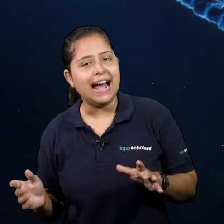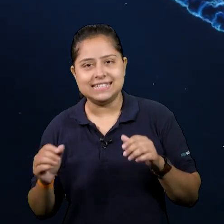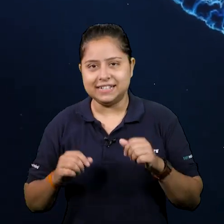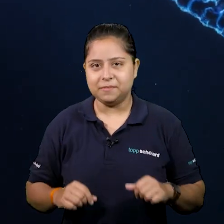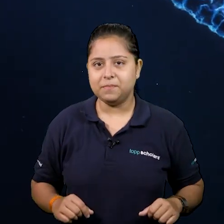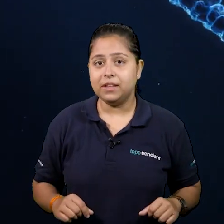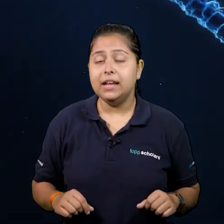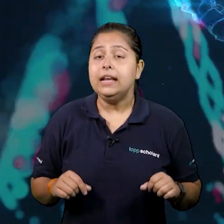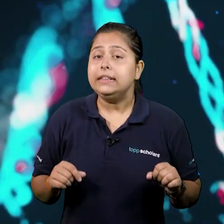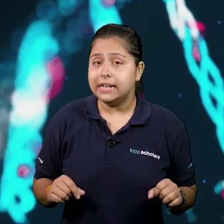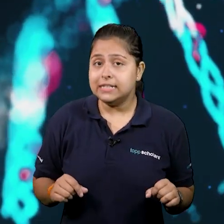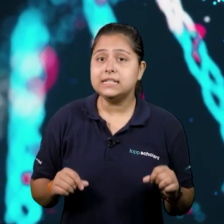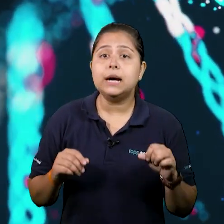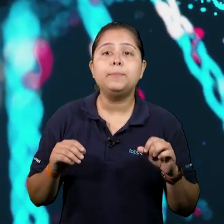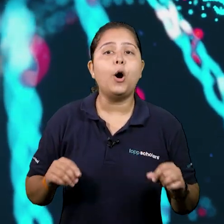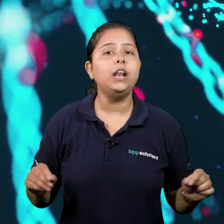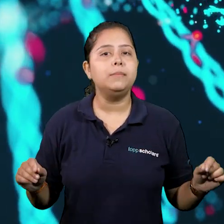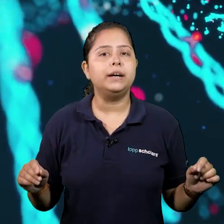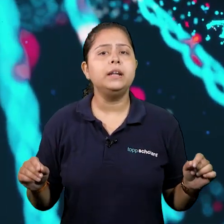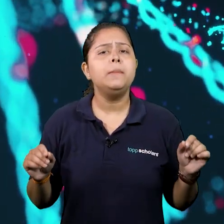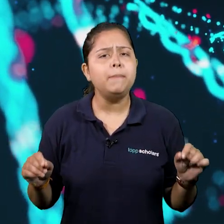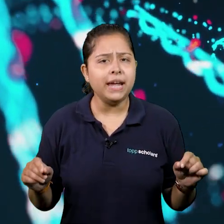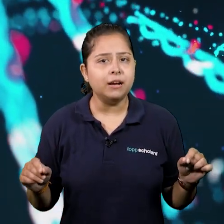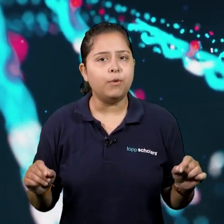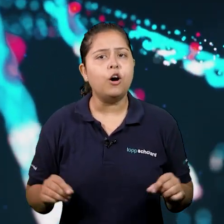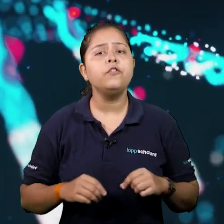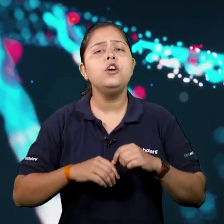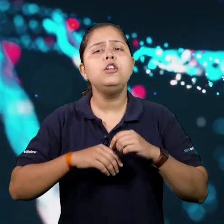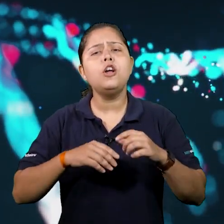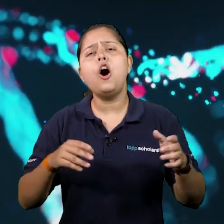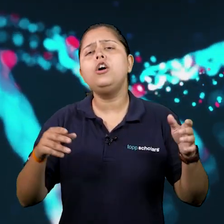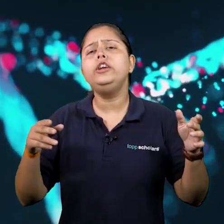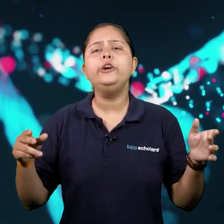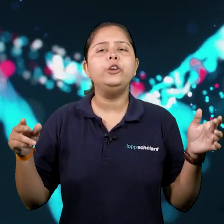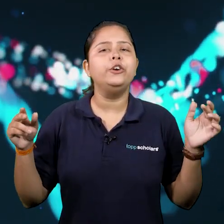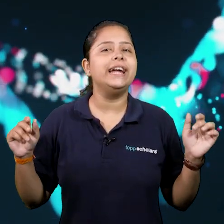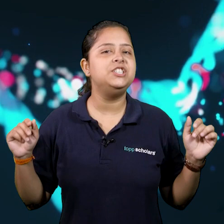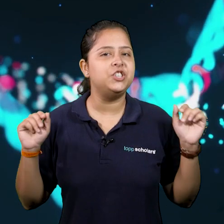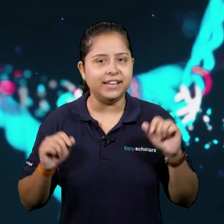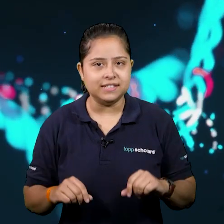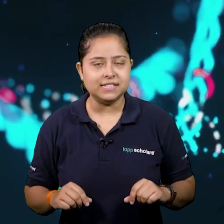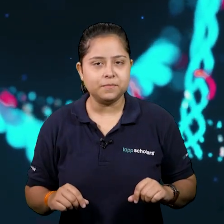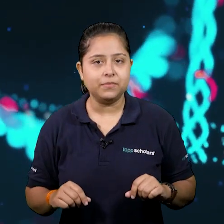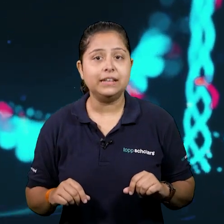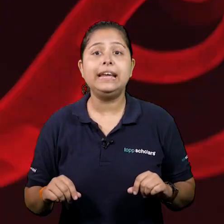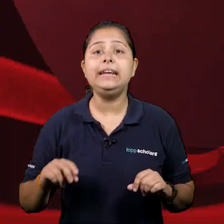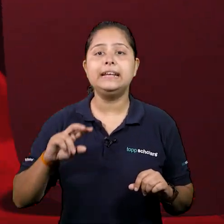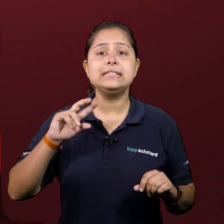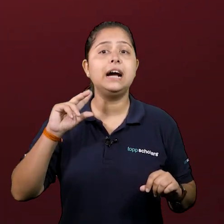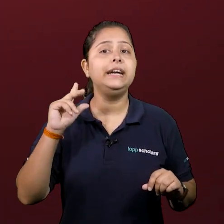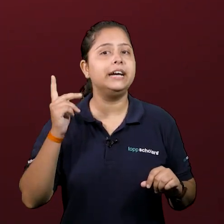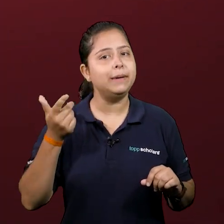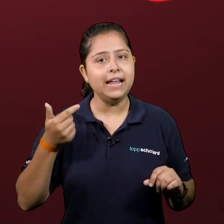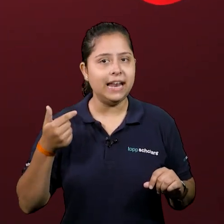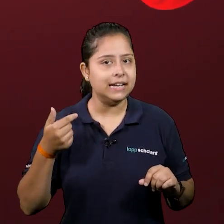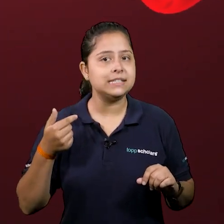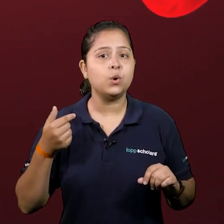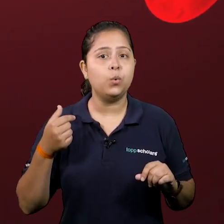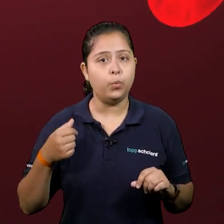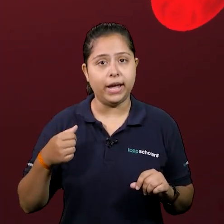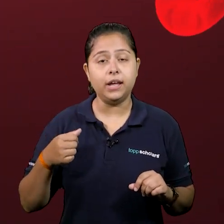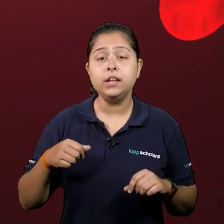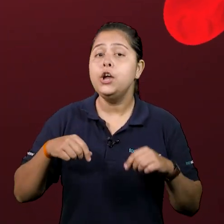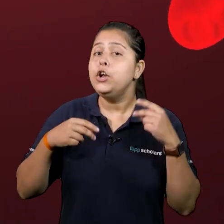deoxyribonucleic acid. This is a polymer made up of long nucleotide chains. It is a double